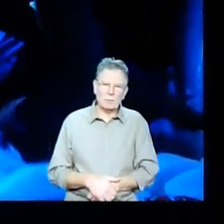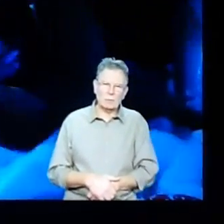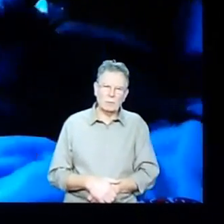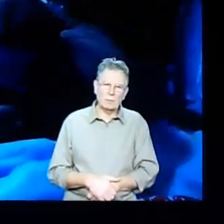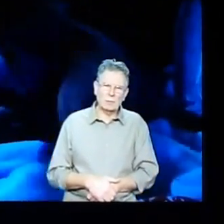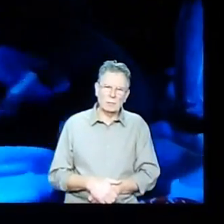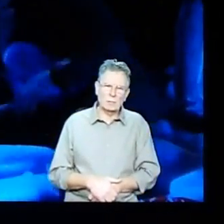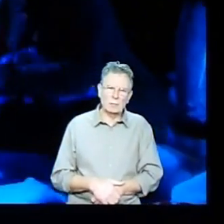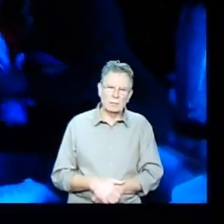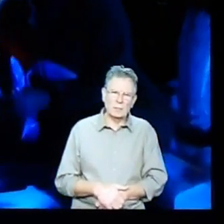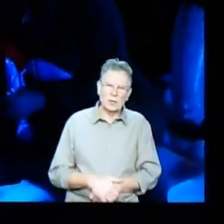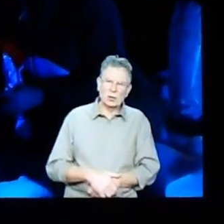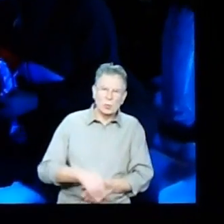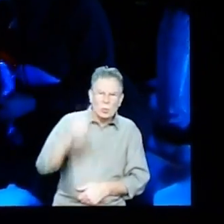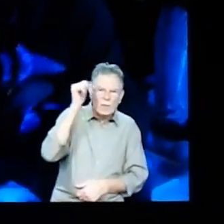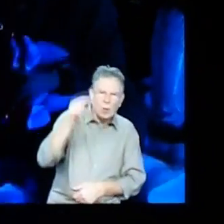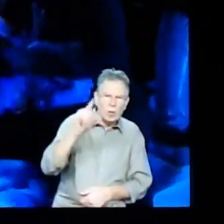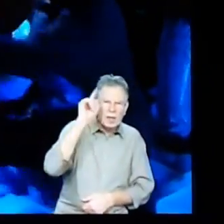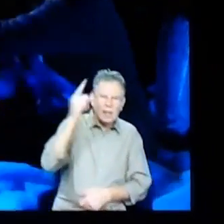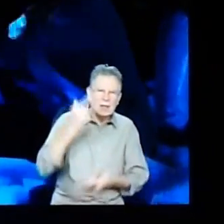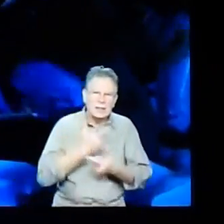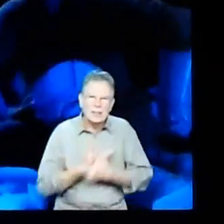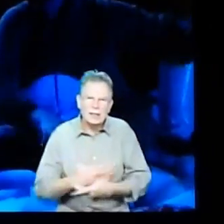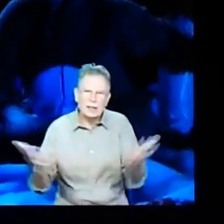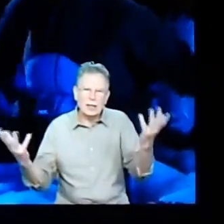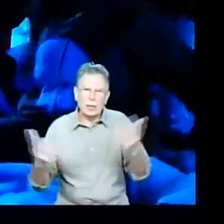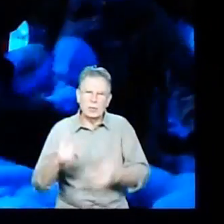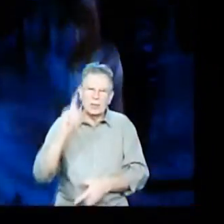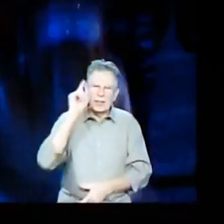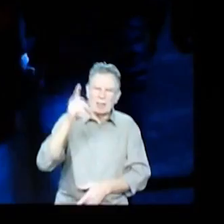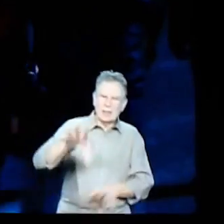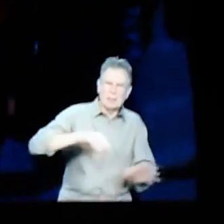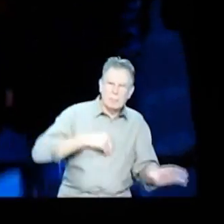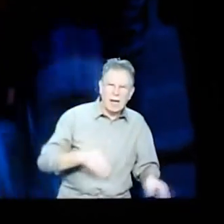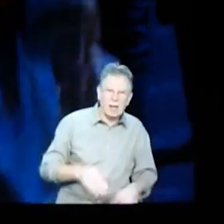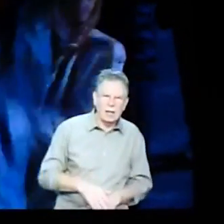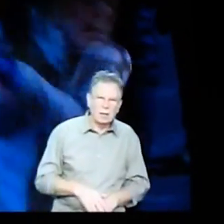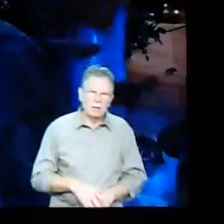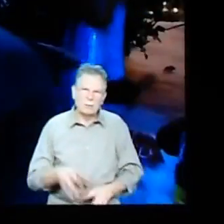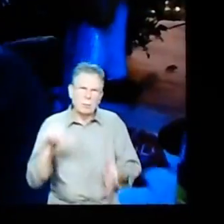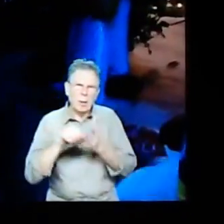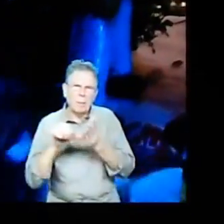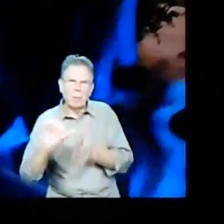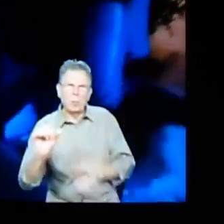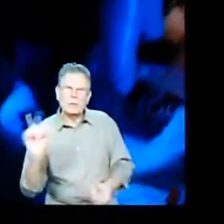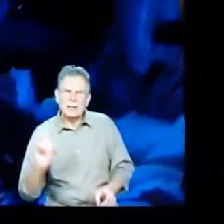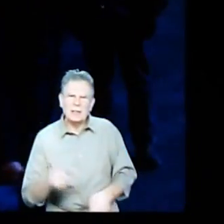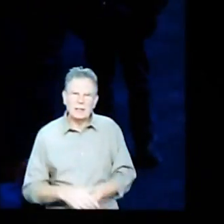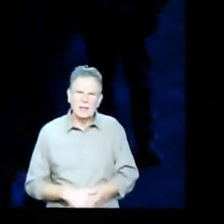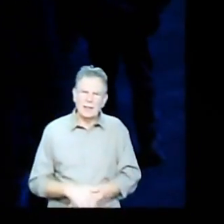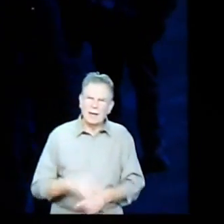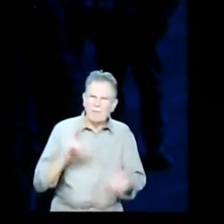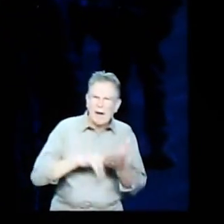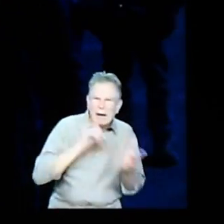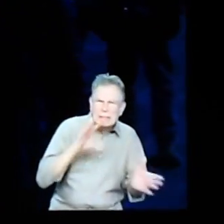Do you know what, Val? You can't dish it out if you can't take it back. What is your problem?